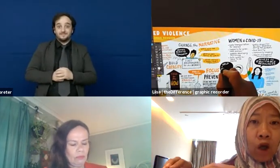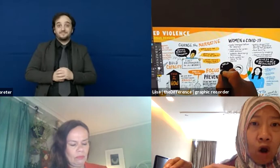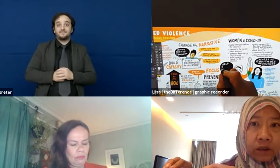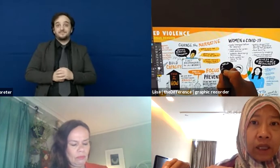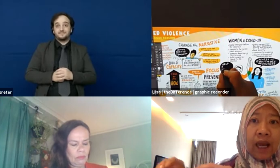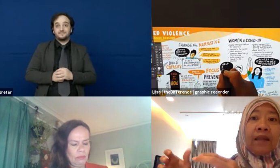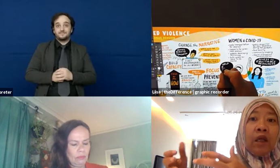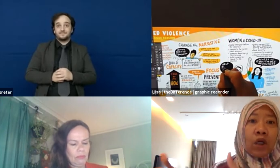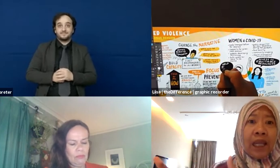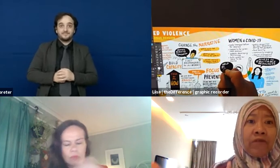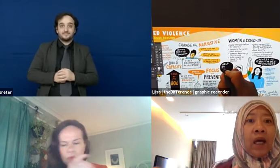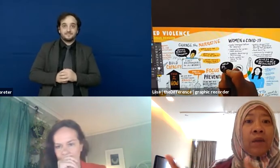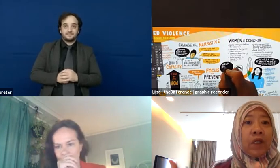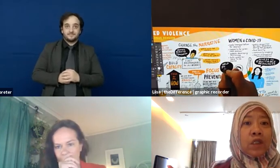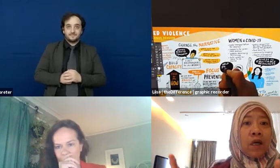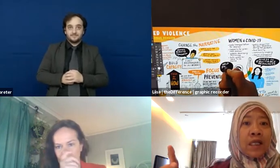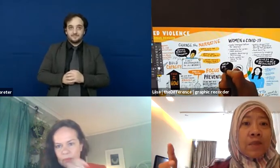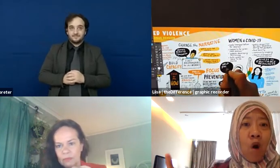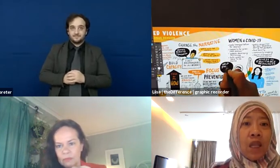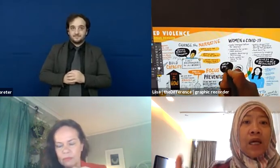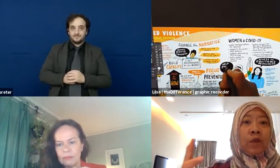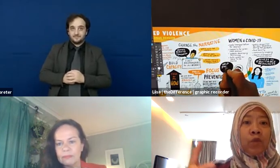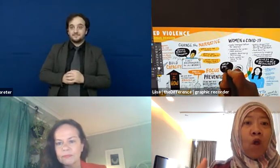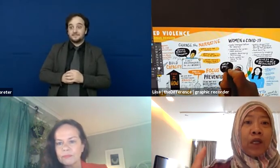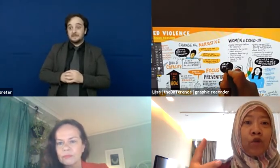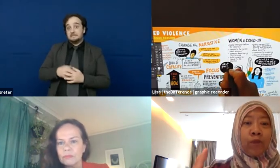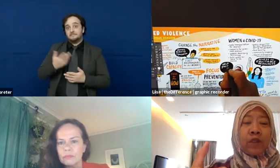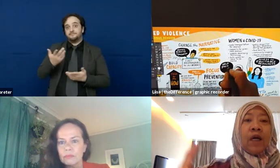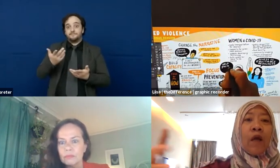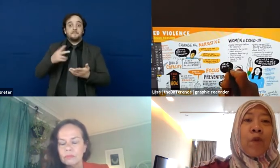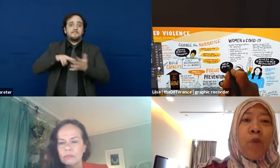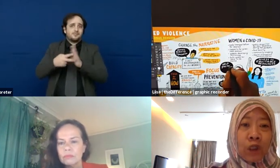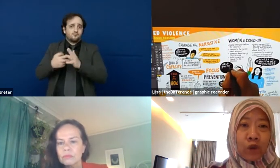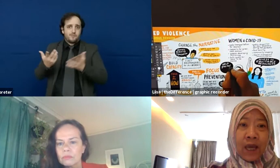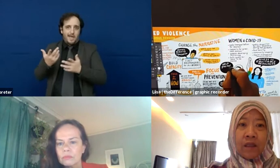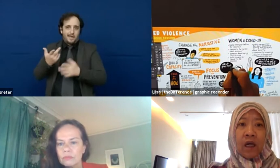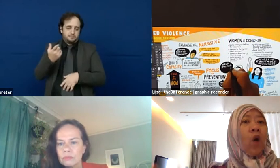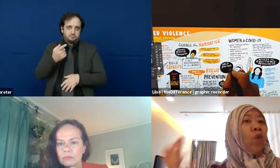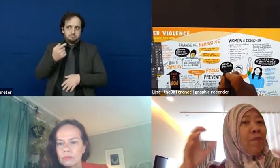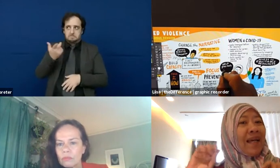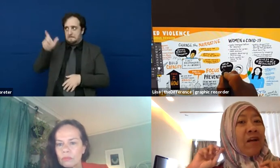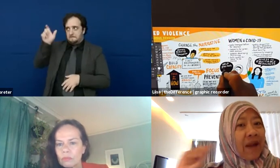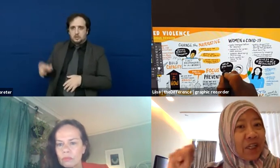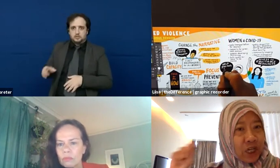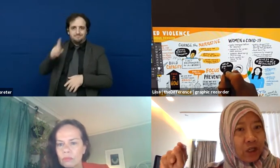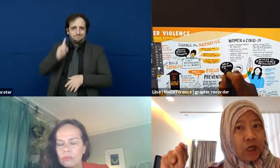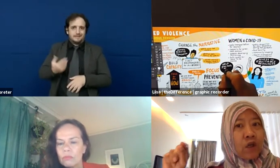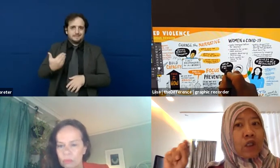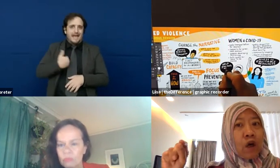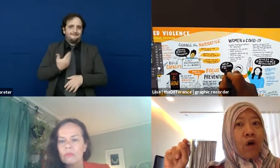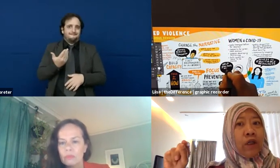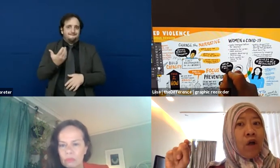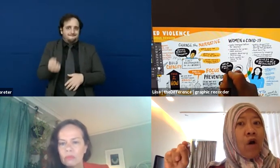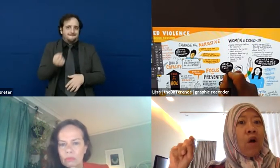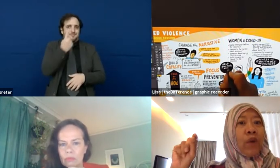track record at the local level? Because smaller groups that we pull together will make a great change.